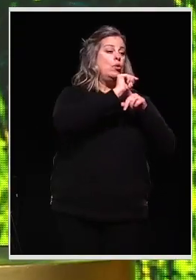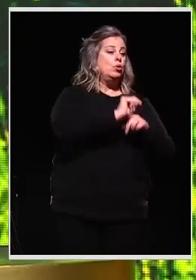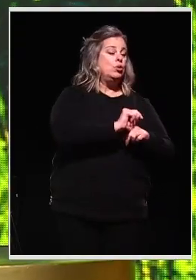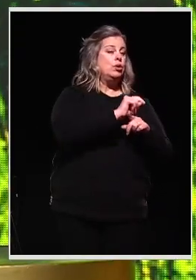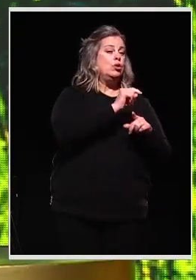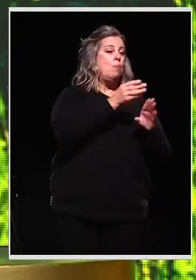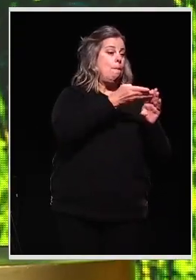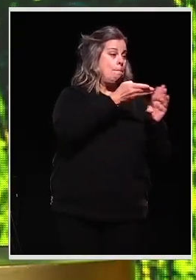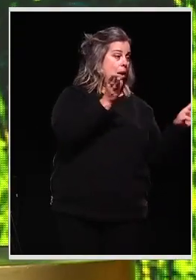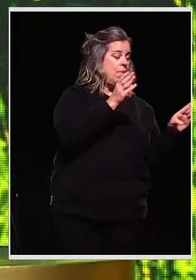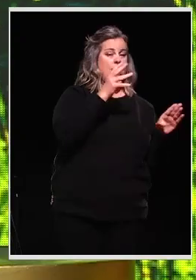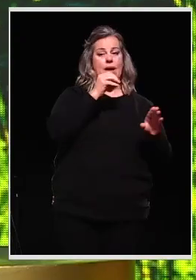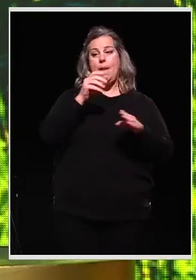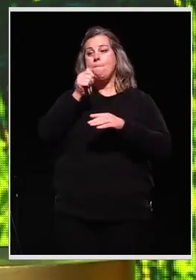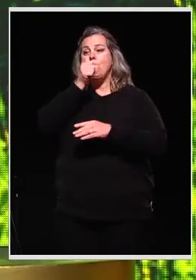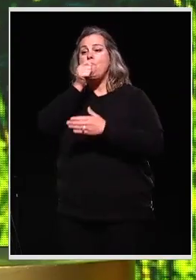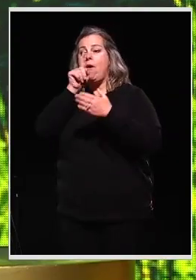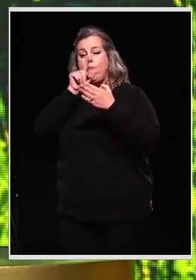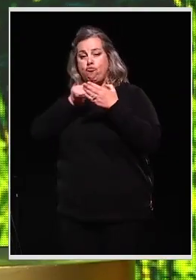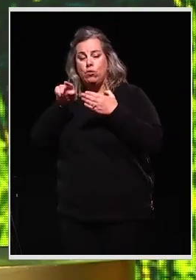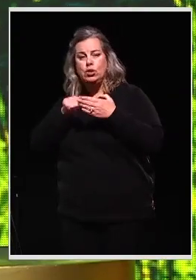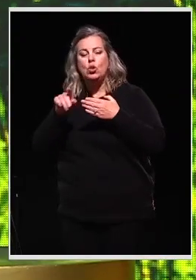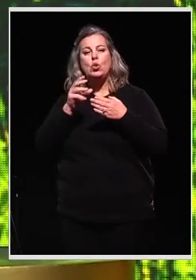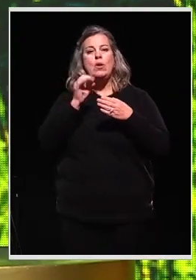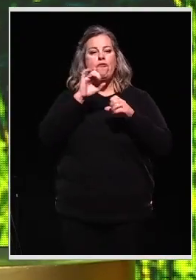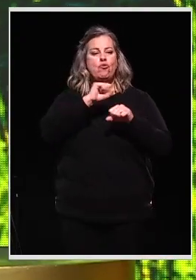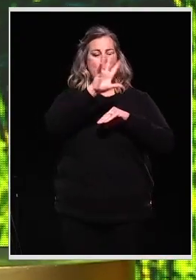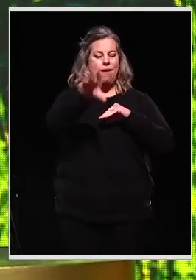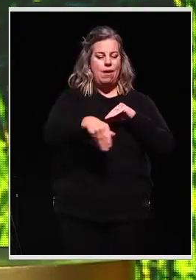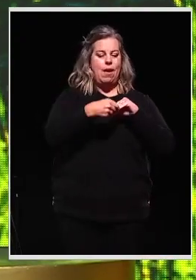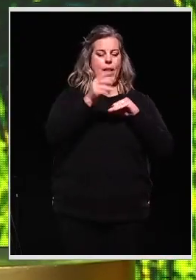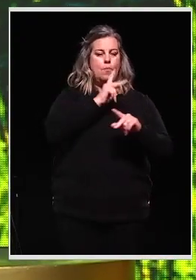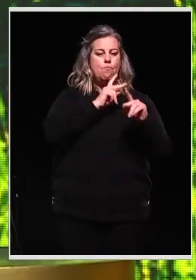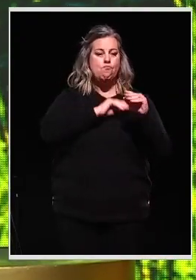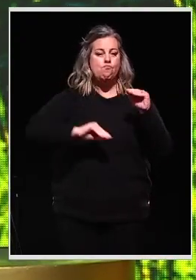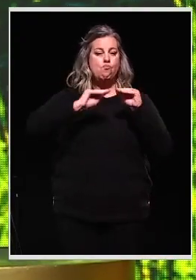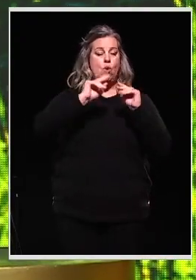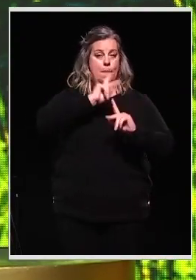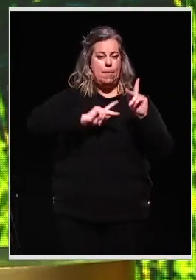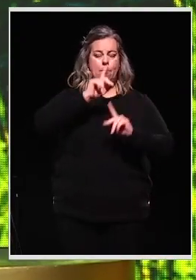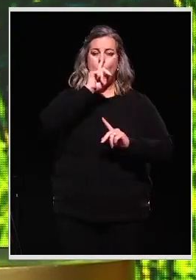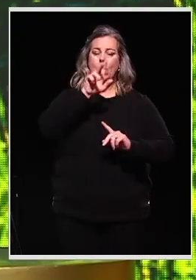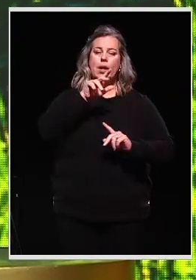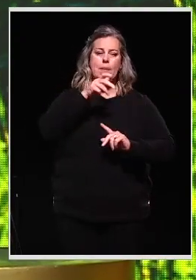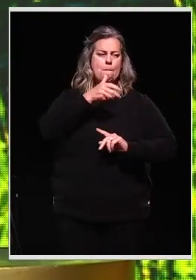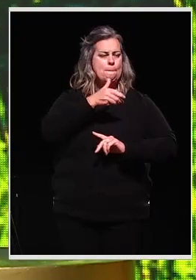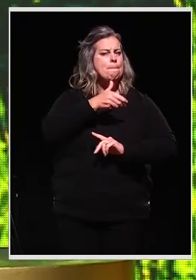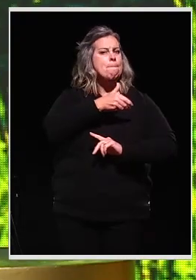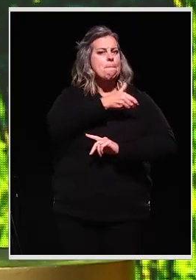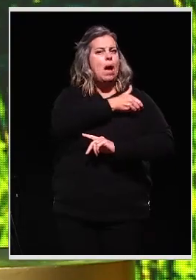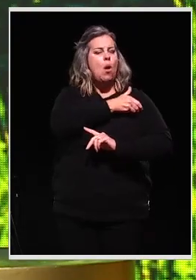that a company does. And the more players you can bring into that space, it's really powerful. And you can generate